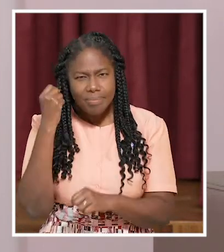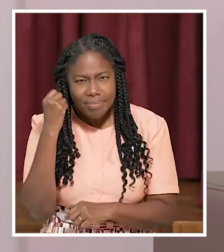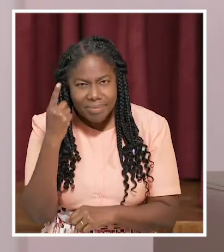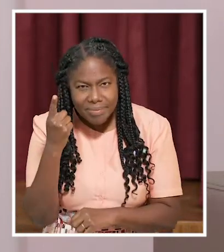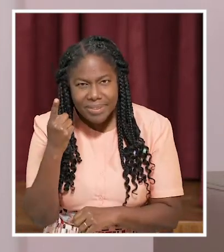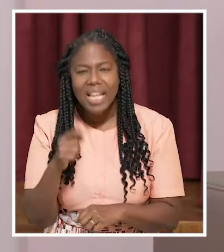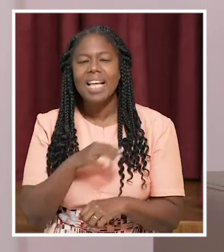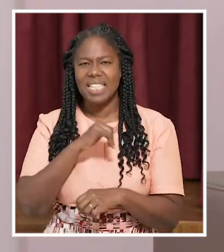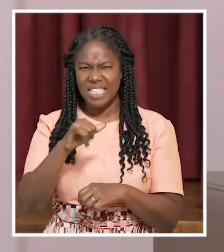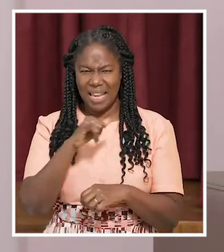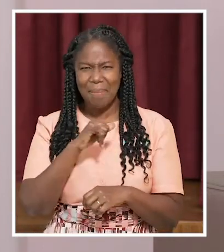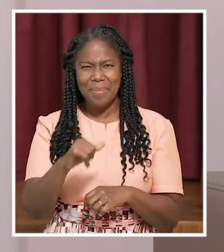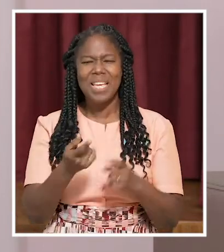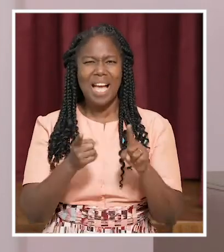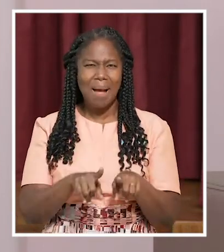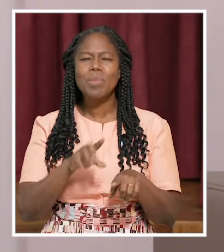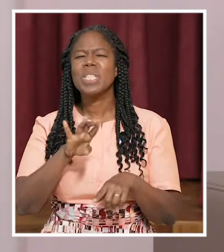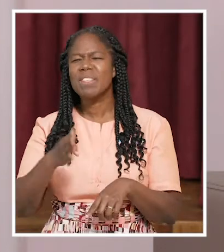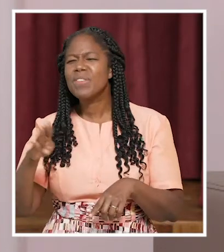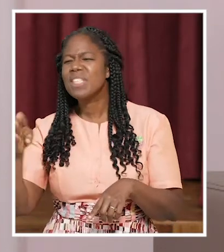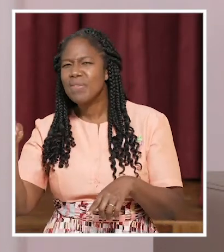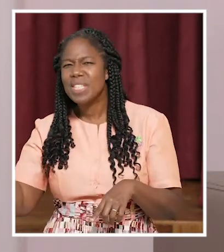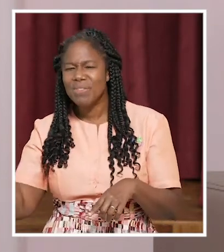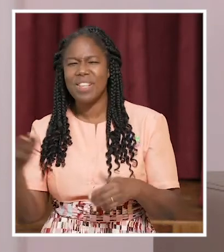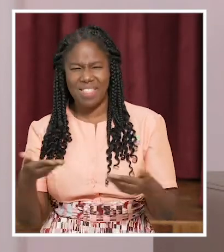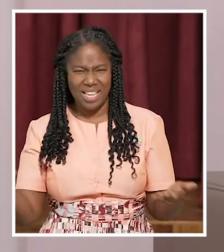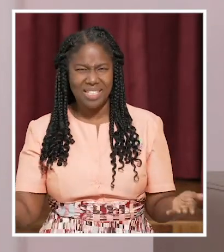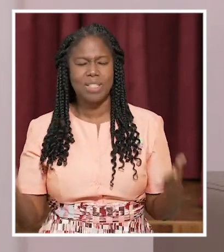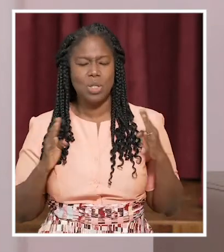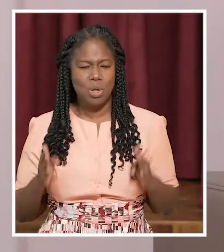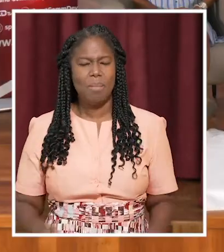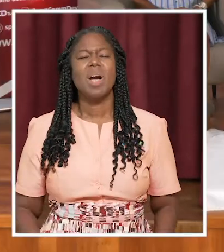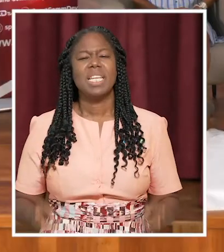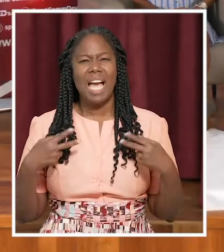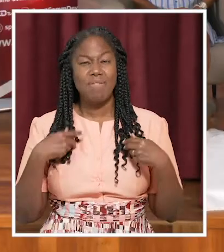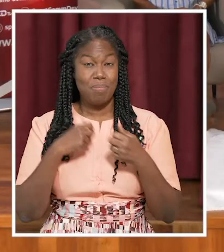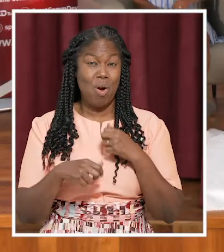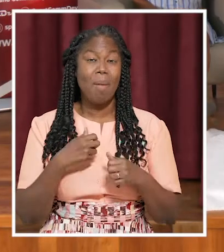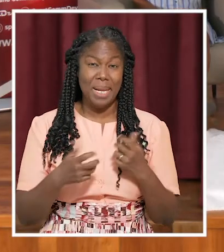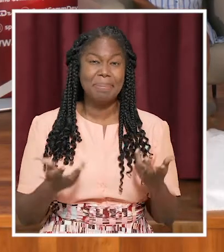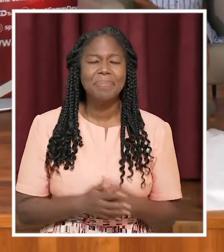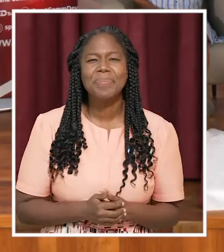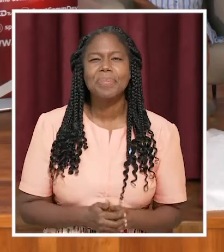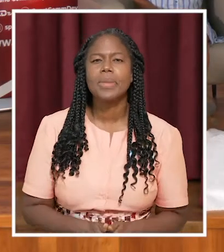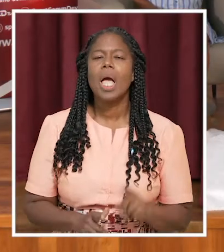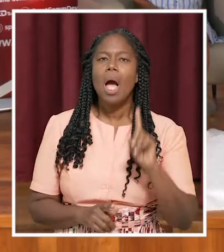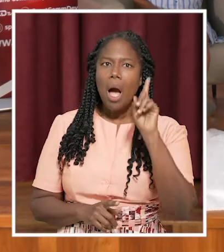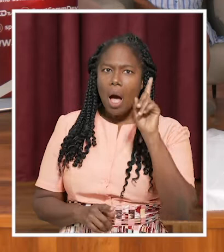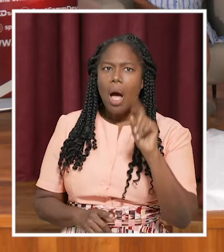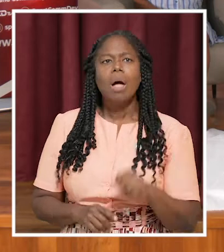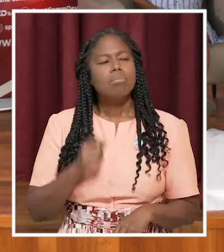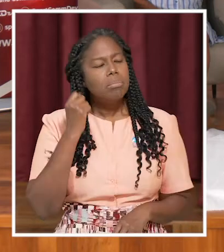triggering it at the time, but you can't stop the feeling. So anxiety is not only a mental